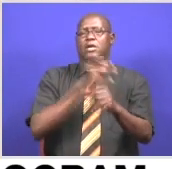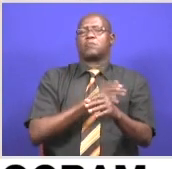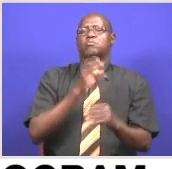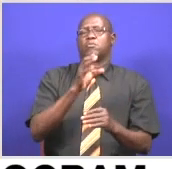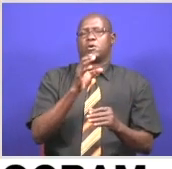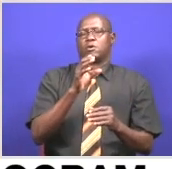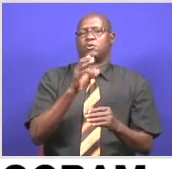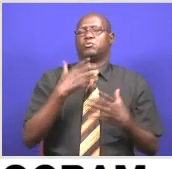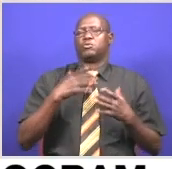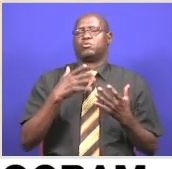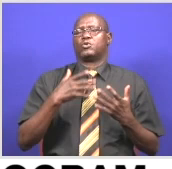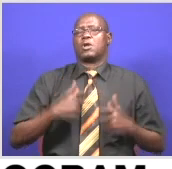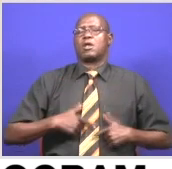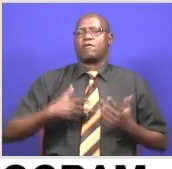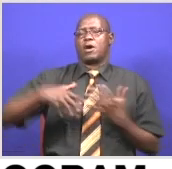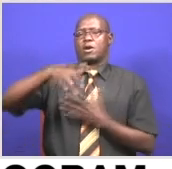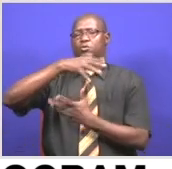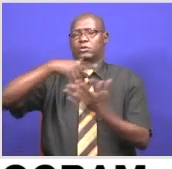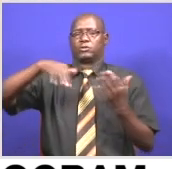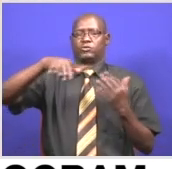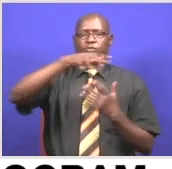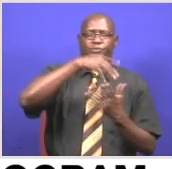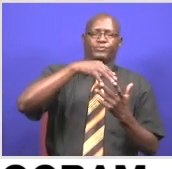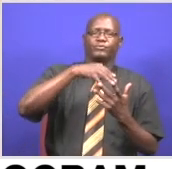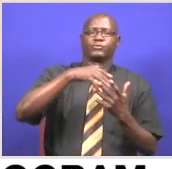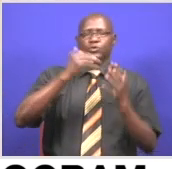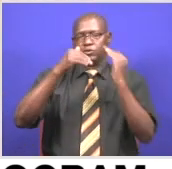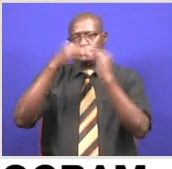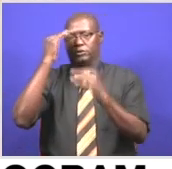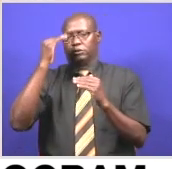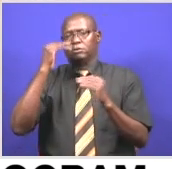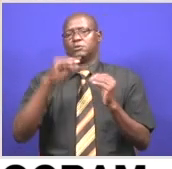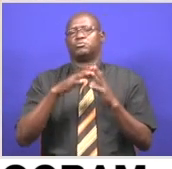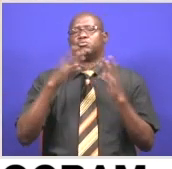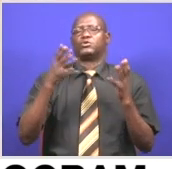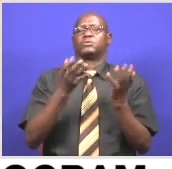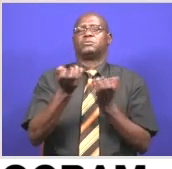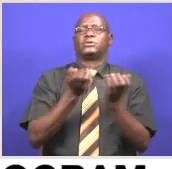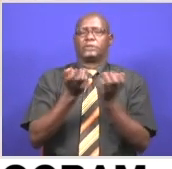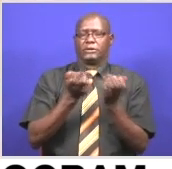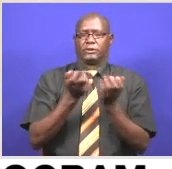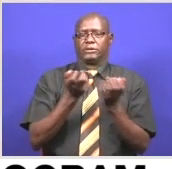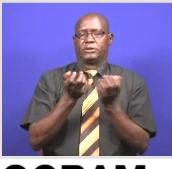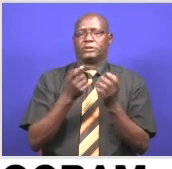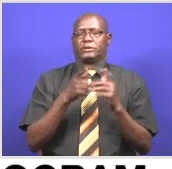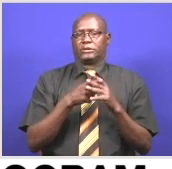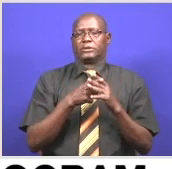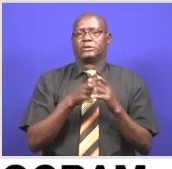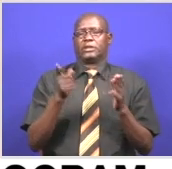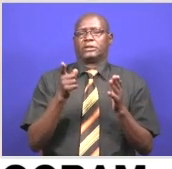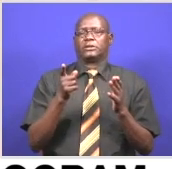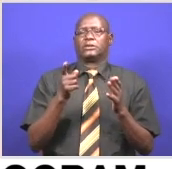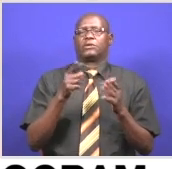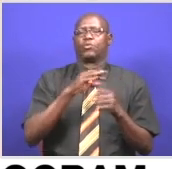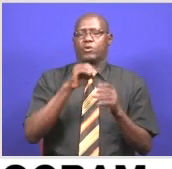the university. One of the things we have seen is that most of the businesses start and they collapse within